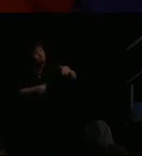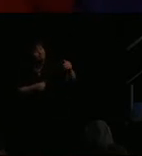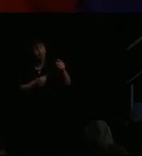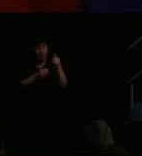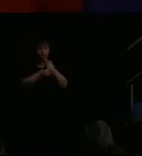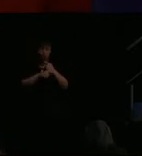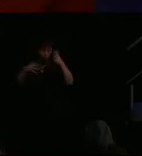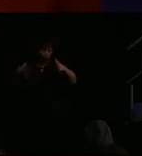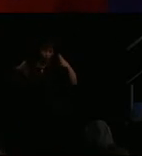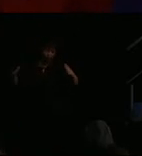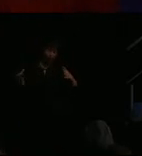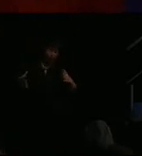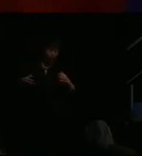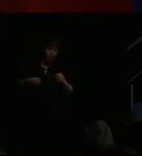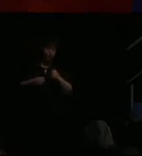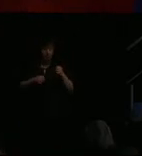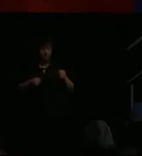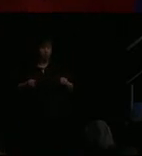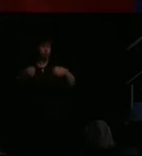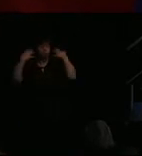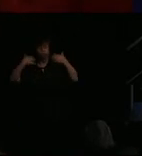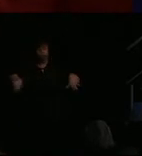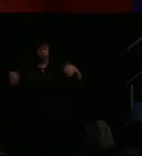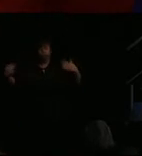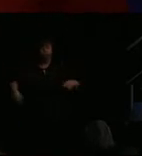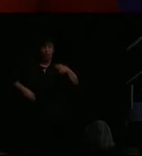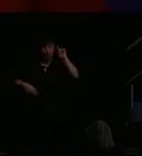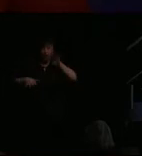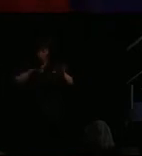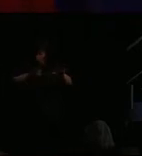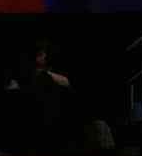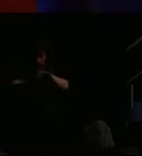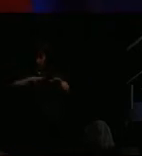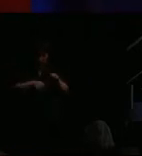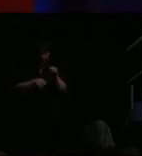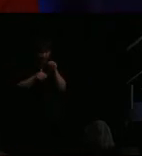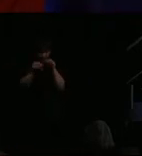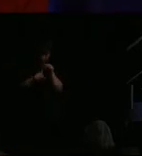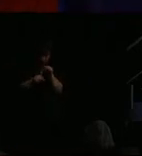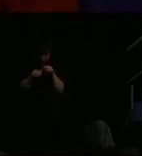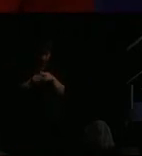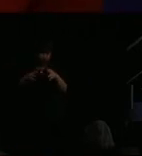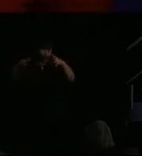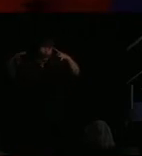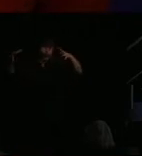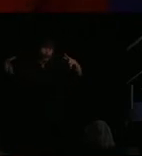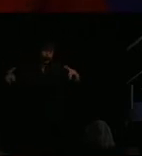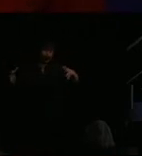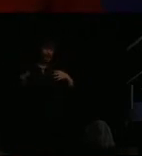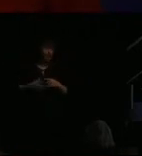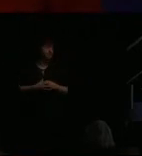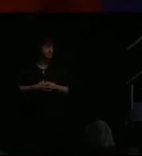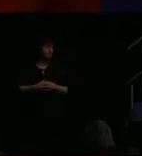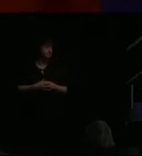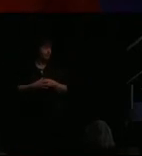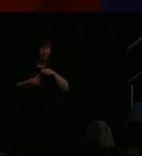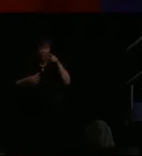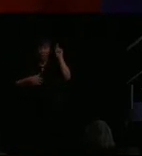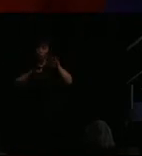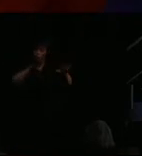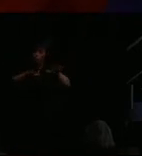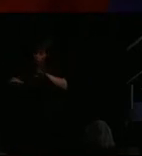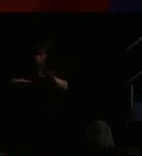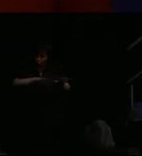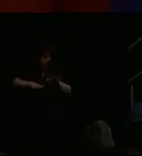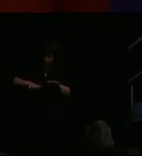so much. I was blown away by how God moved in the little and the big, the absolutely massive ways that he moved.